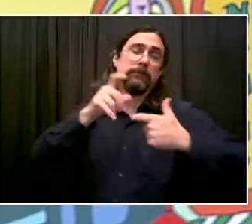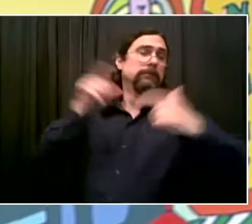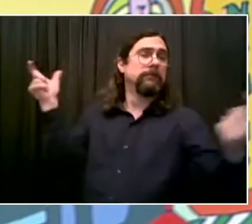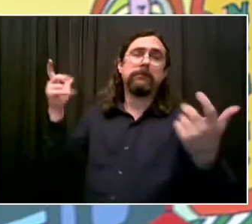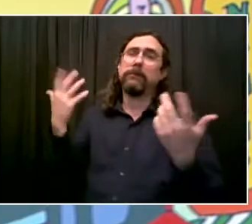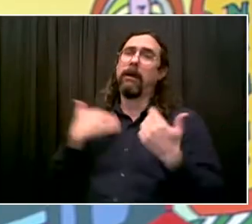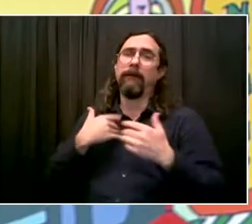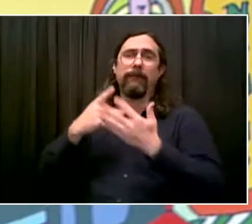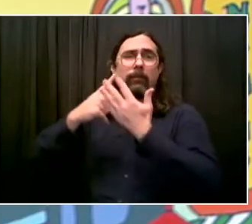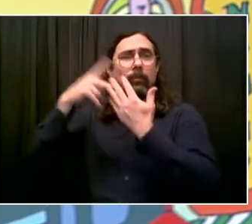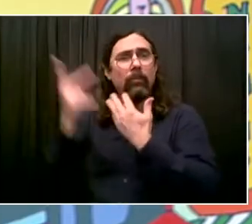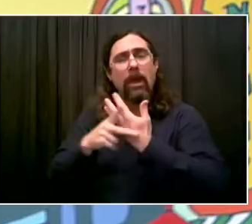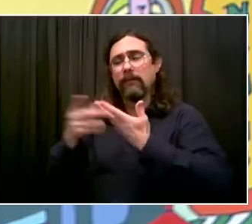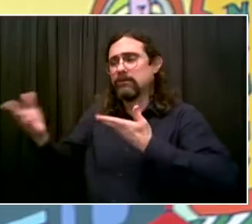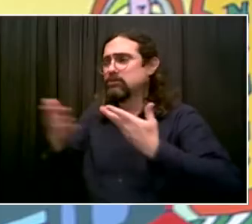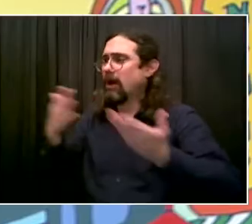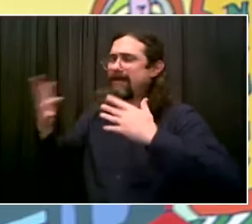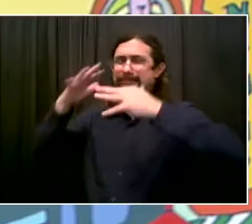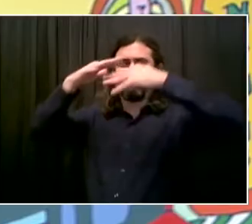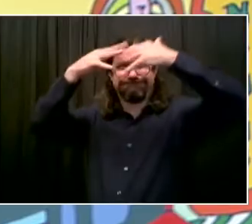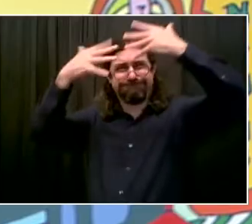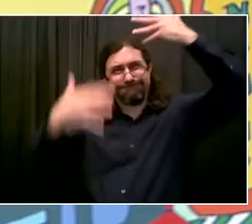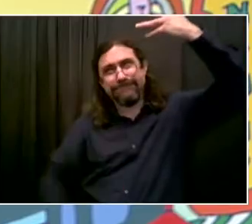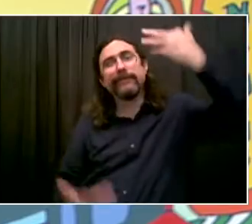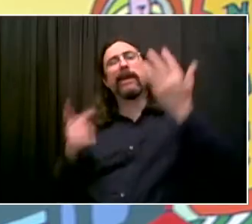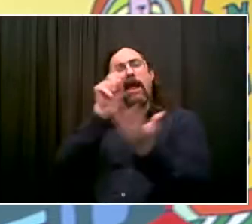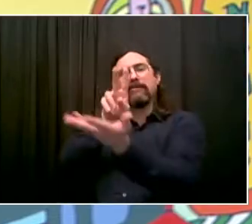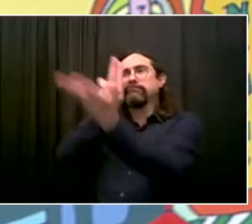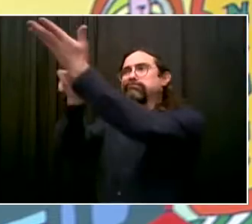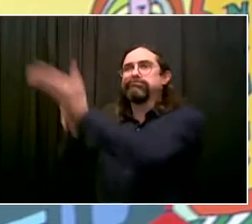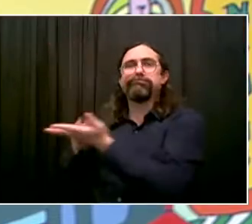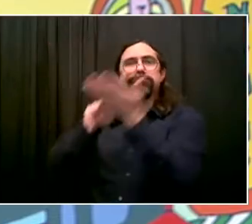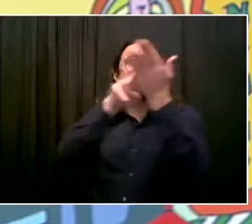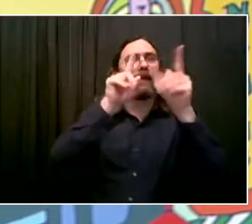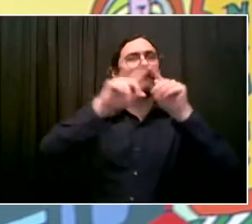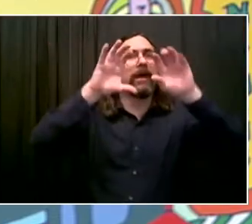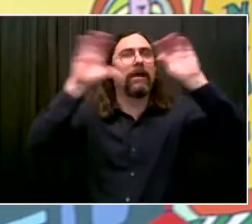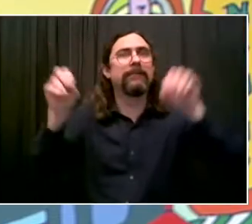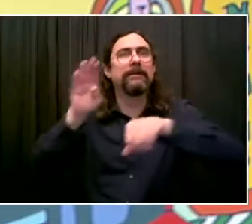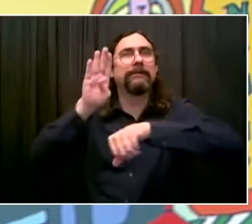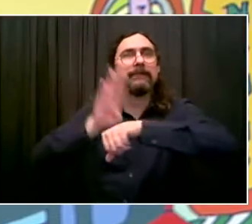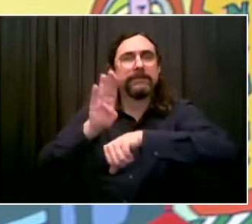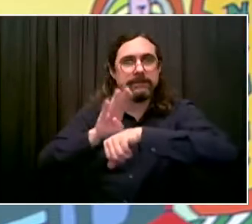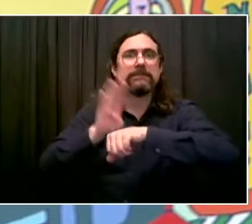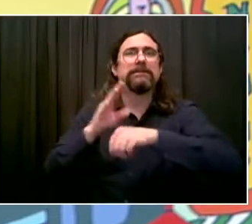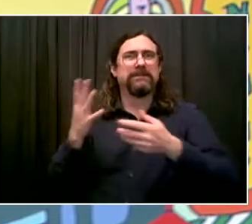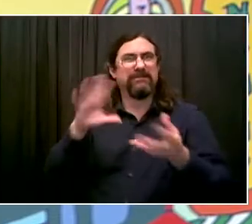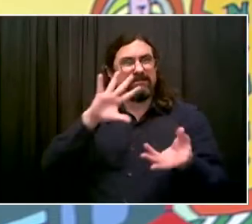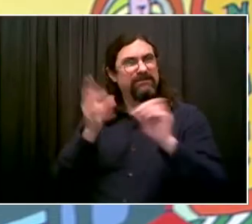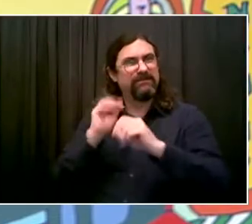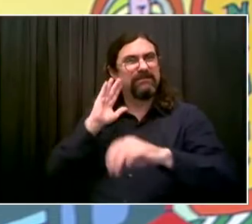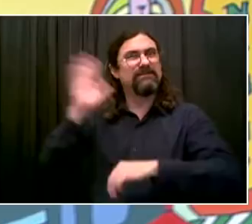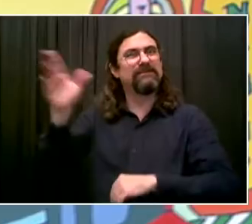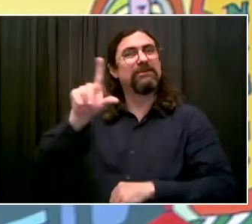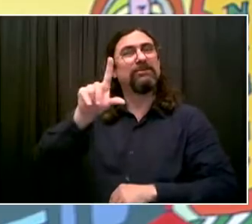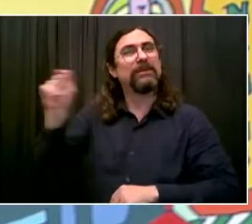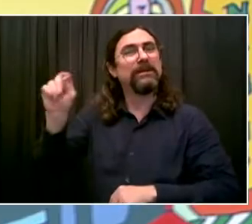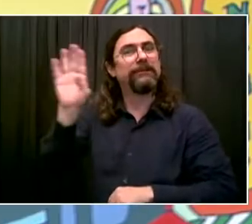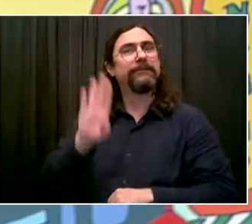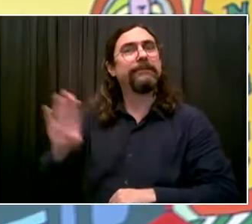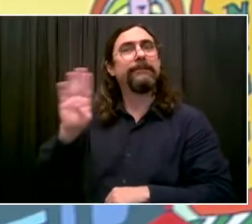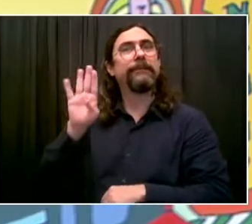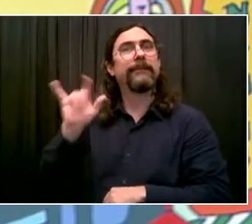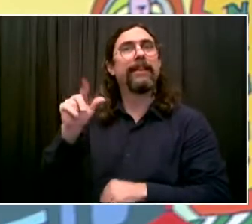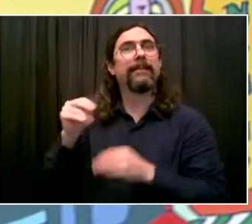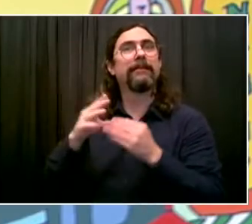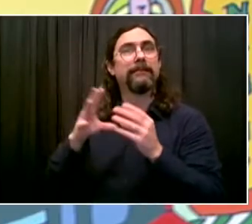and also fosters opportunity, for example, by giving more and more minority and women-owned businesses a chance to win those contracts